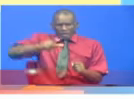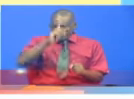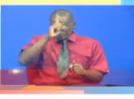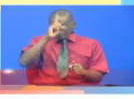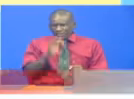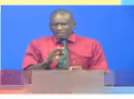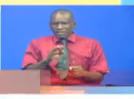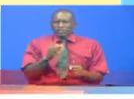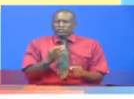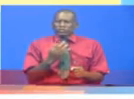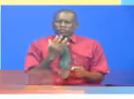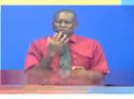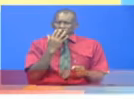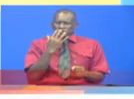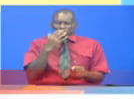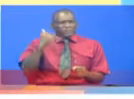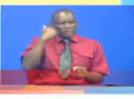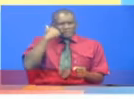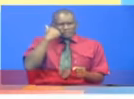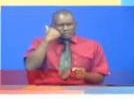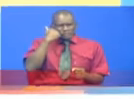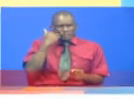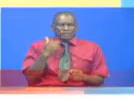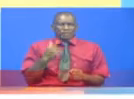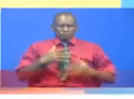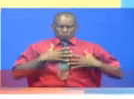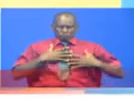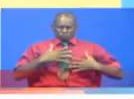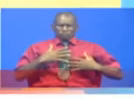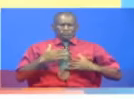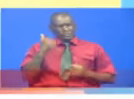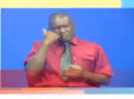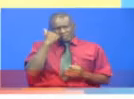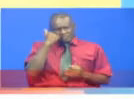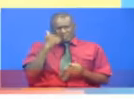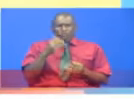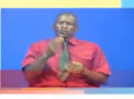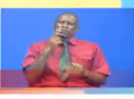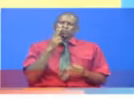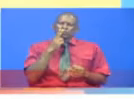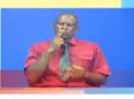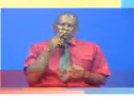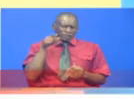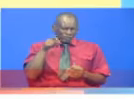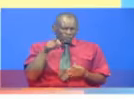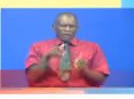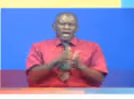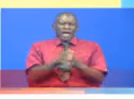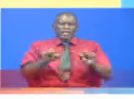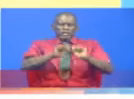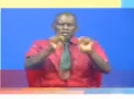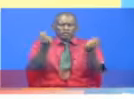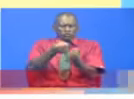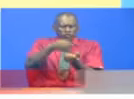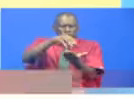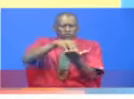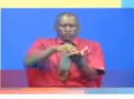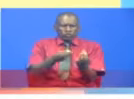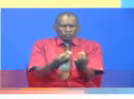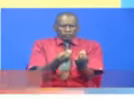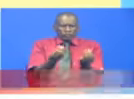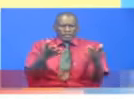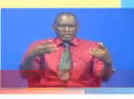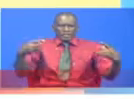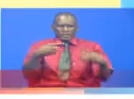of respiratory diseases. The act of smoking and the social nature of many forms